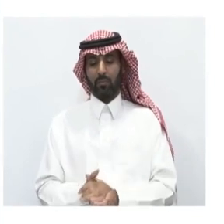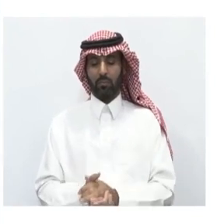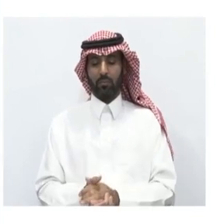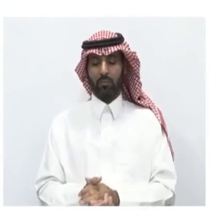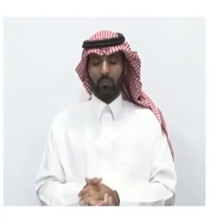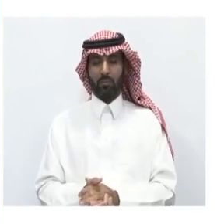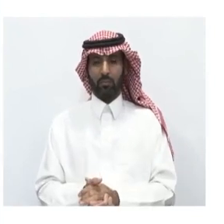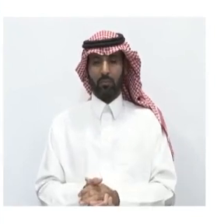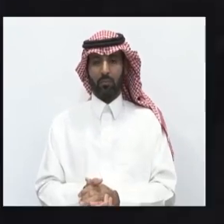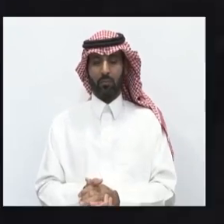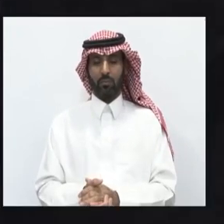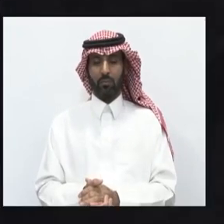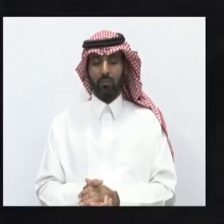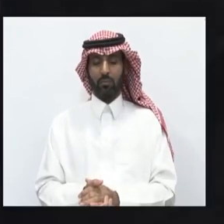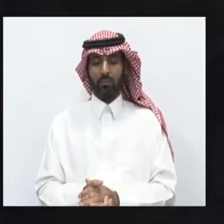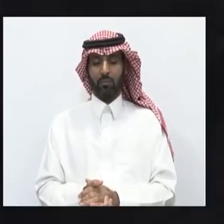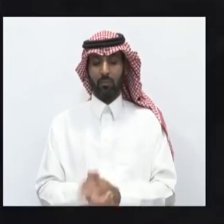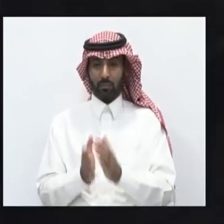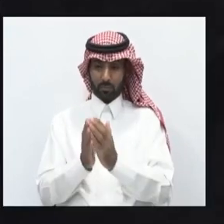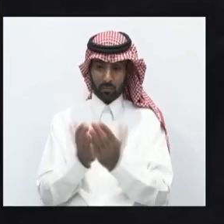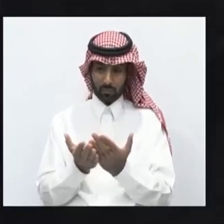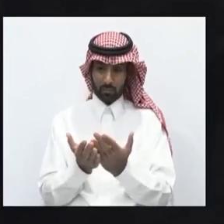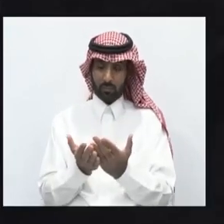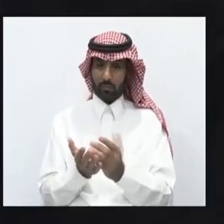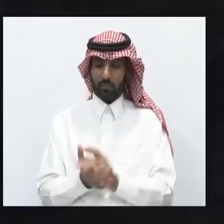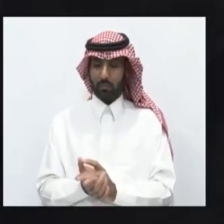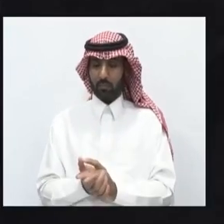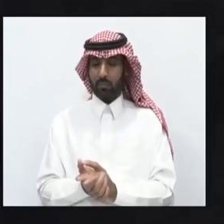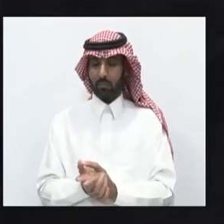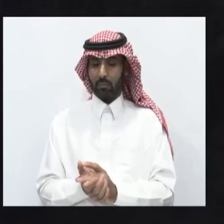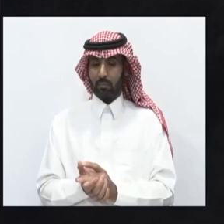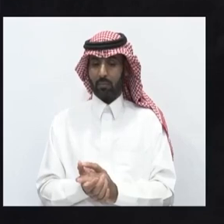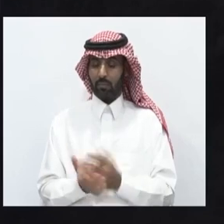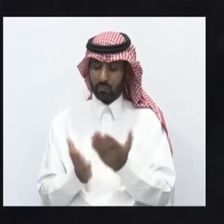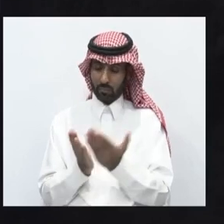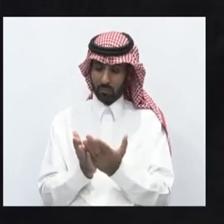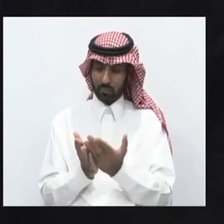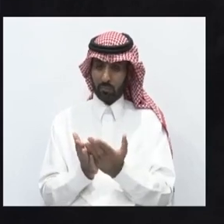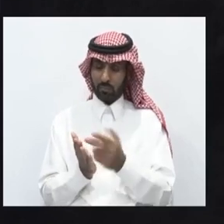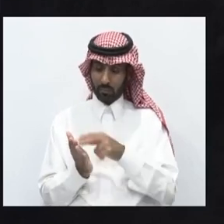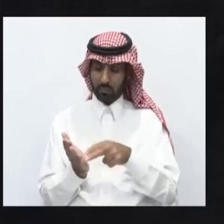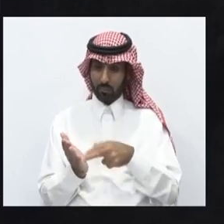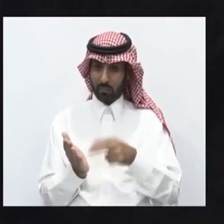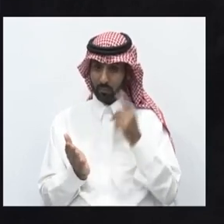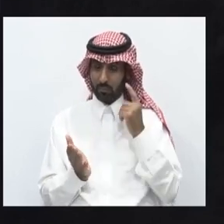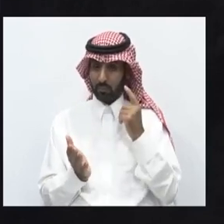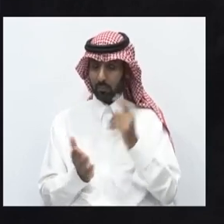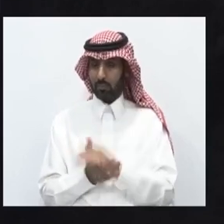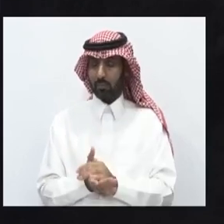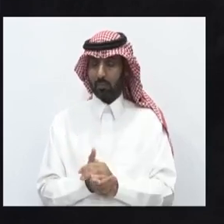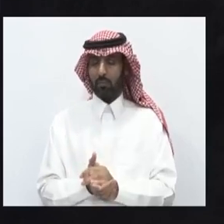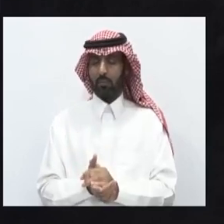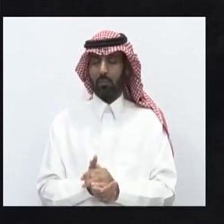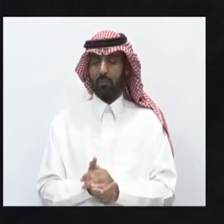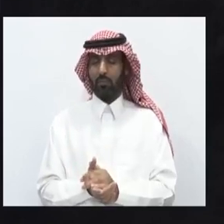now, but for this time, open your books and read along. Open your books, and while you're listening, try